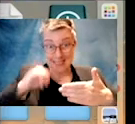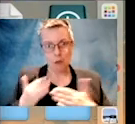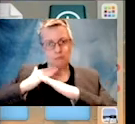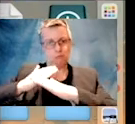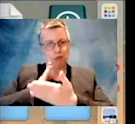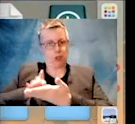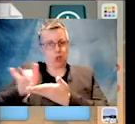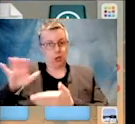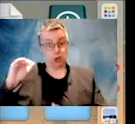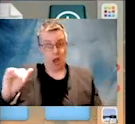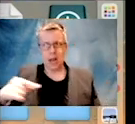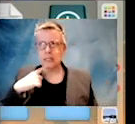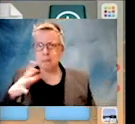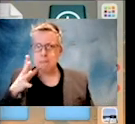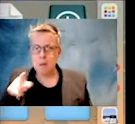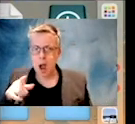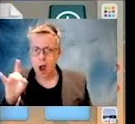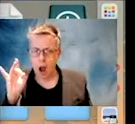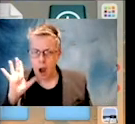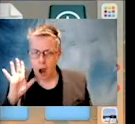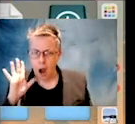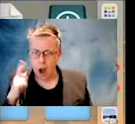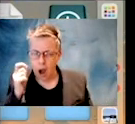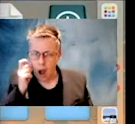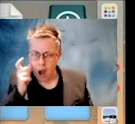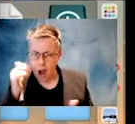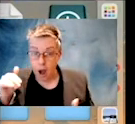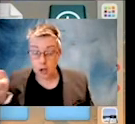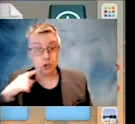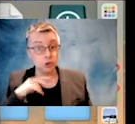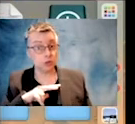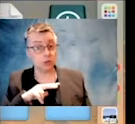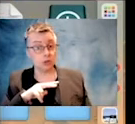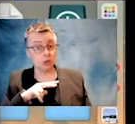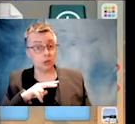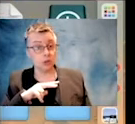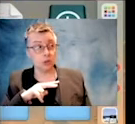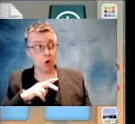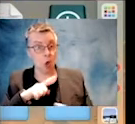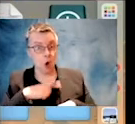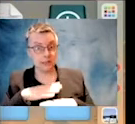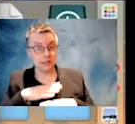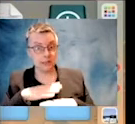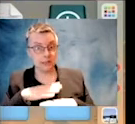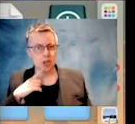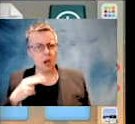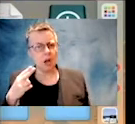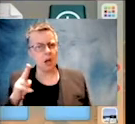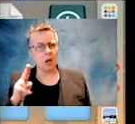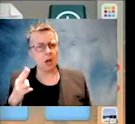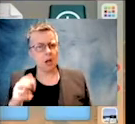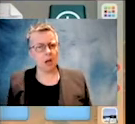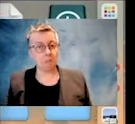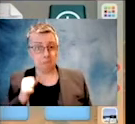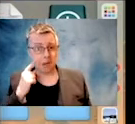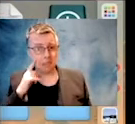started saying I'd been in tears. When I enrolled the drawing, she just kind of, there was a long silence. She said, huh, I didn't